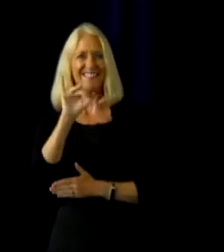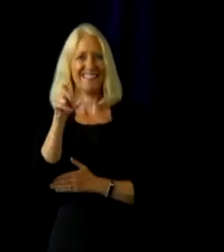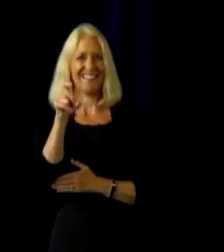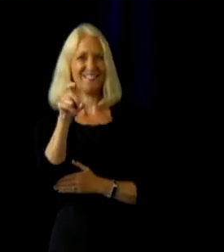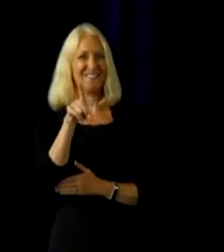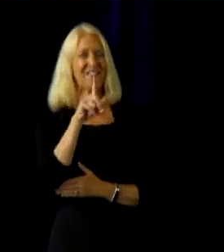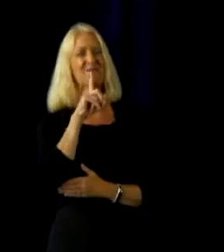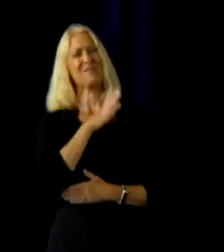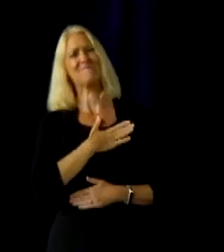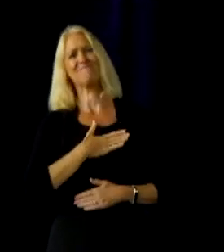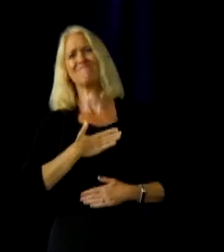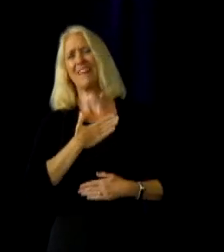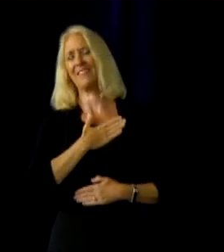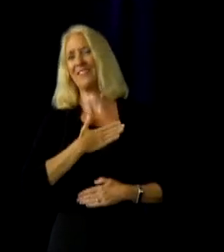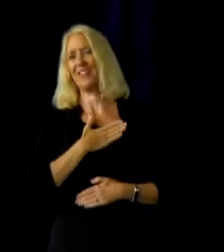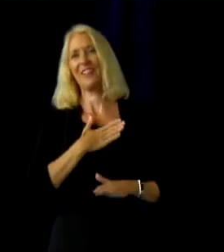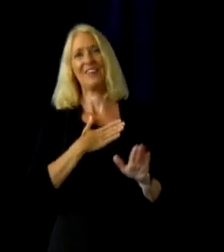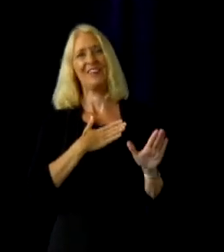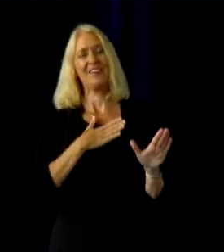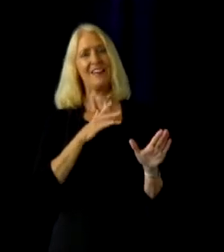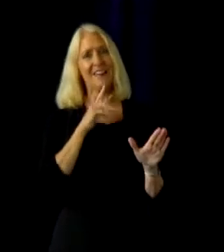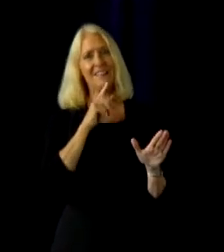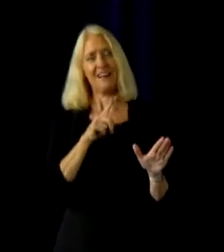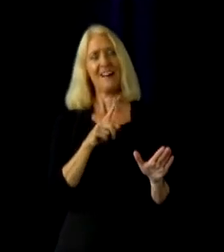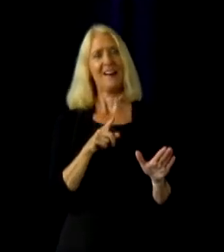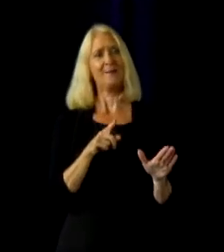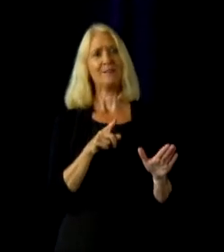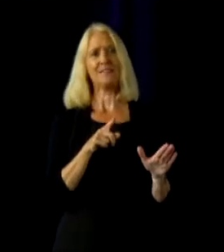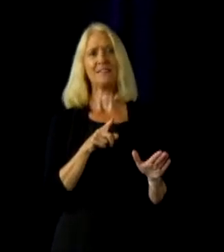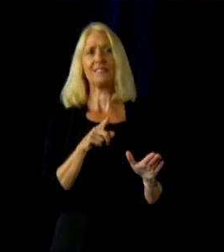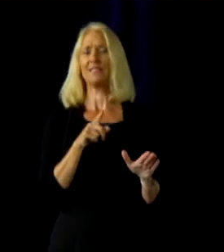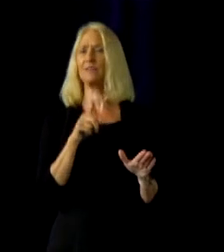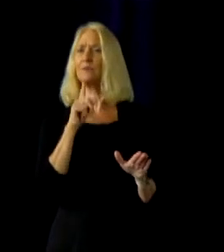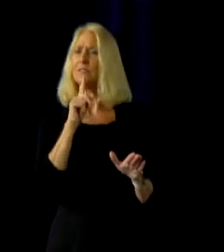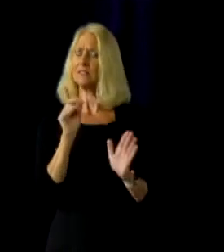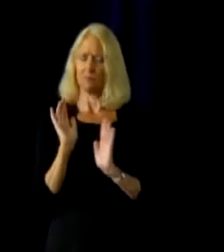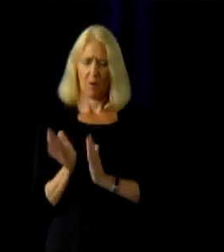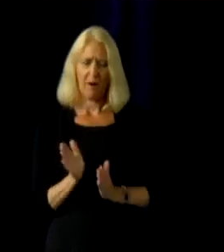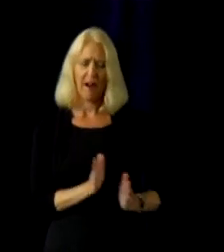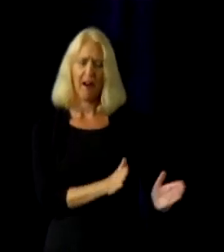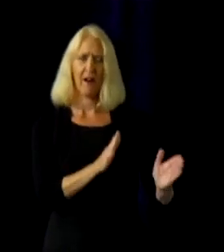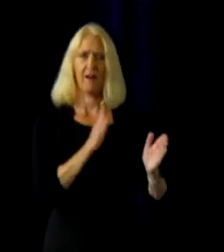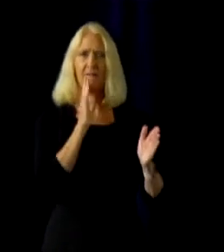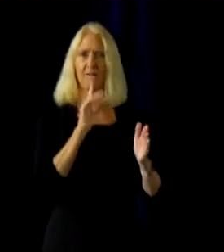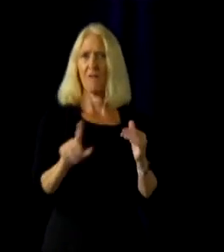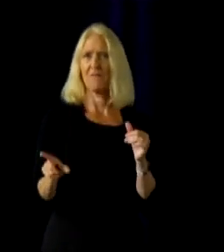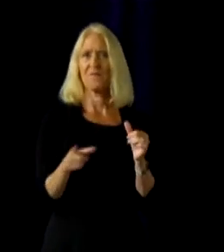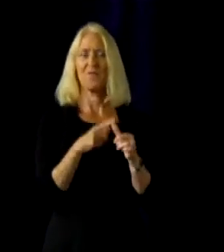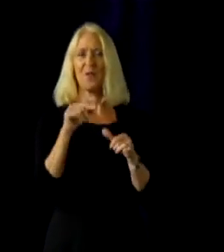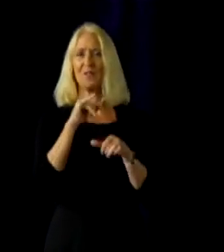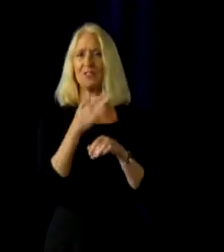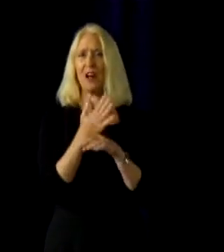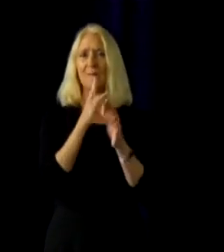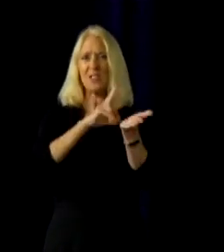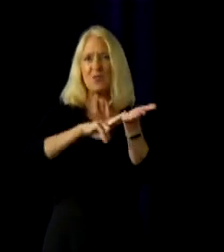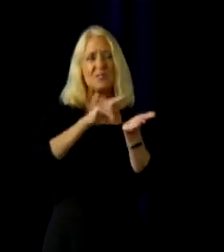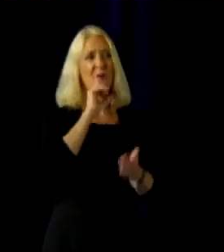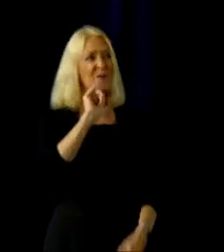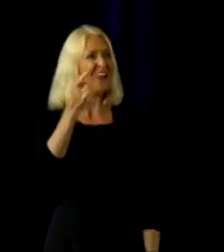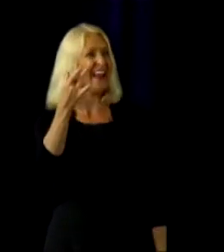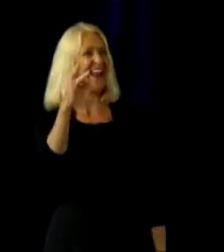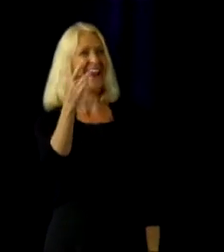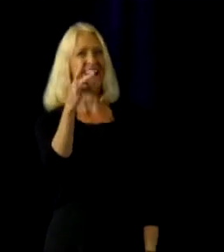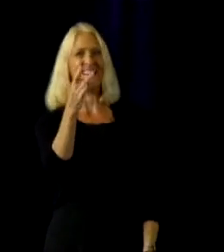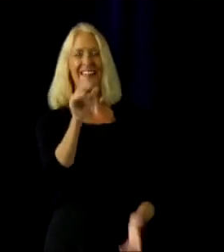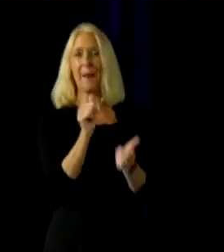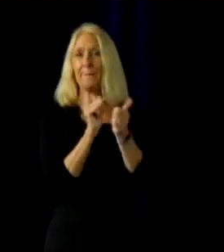very grateful. I was overprepared for the workforce. So when I got my first job in nursing, I was 18 years old when I